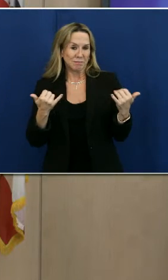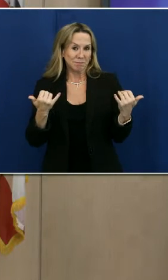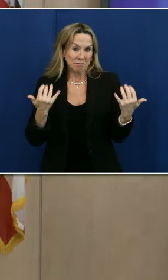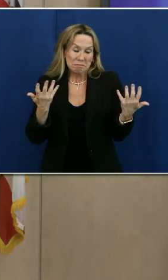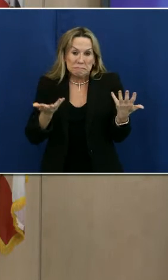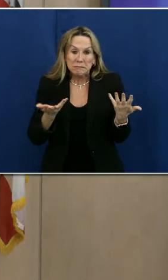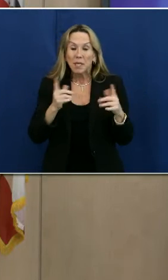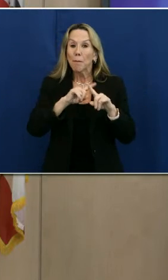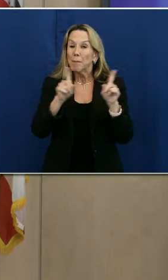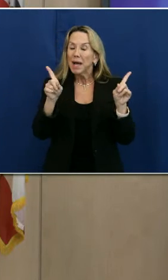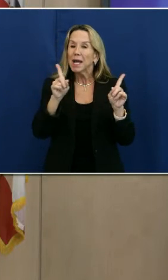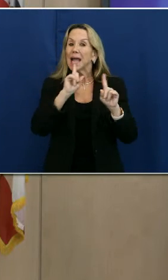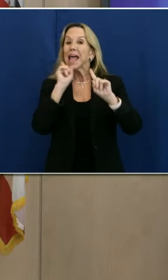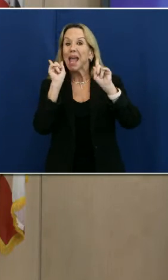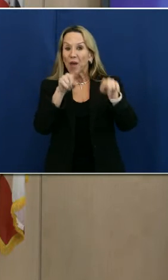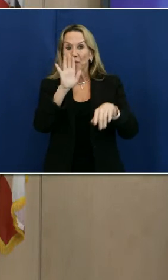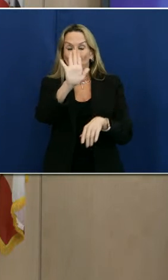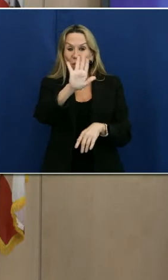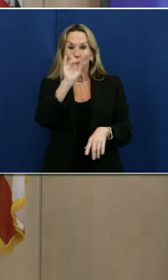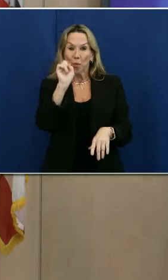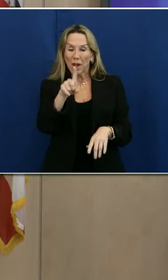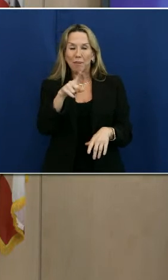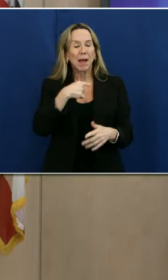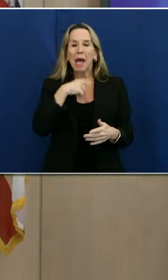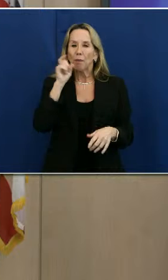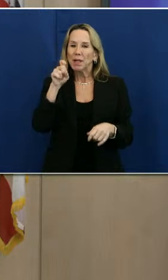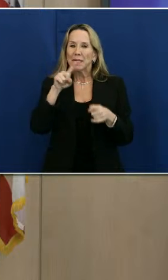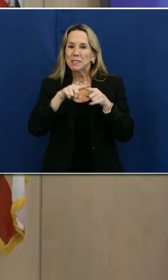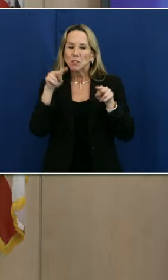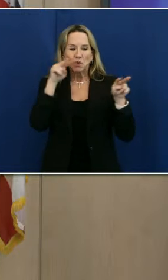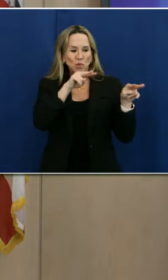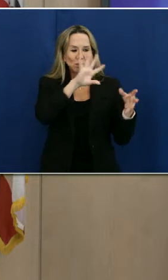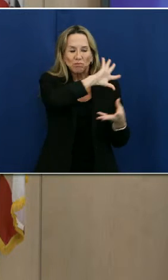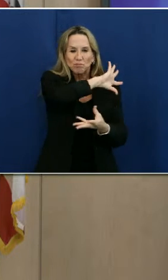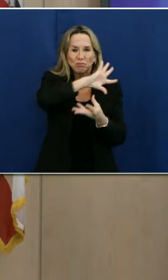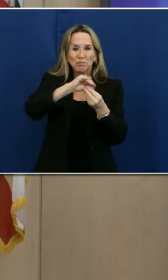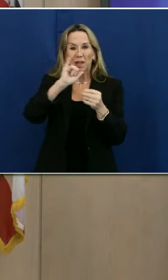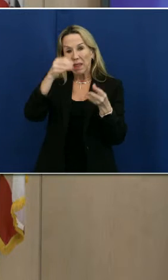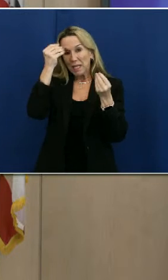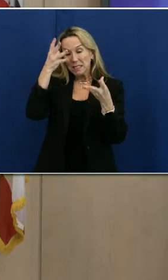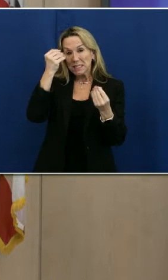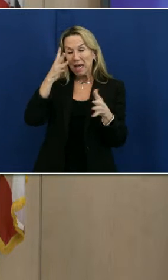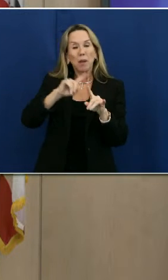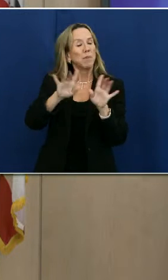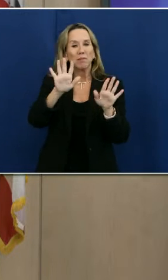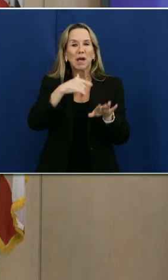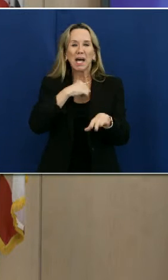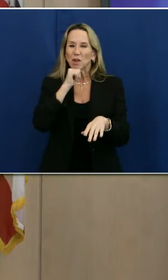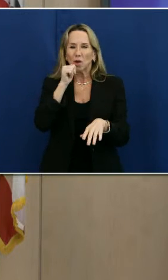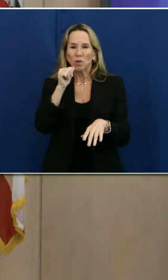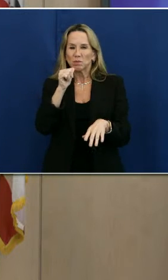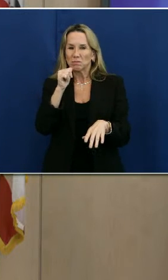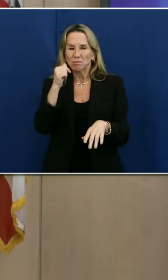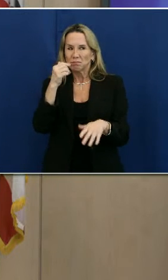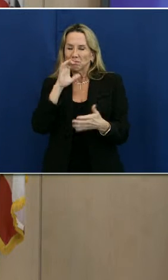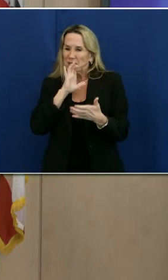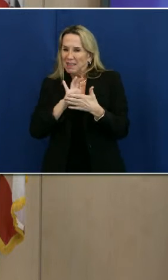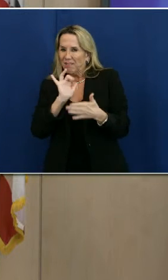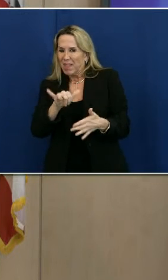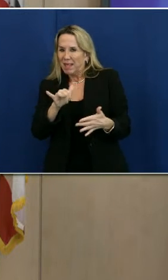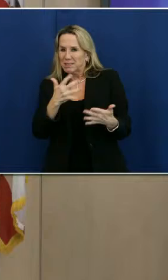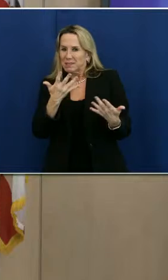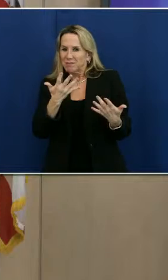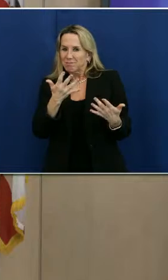to actually answer that question, we would have to go back and look at that overall data. But I do not believe that that has been the case. Thank